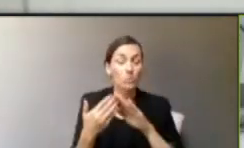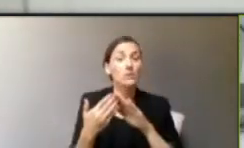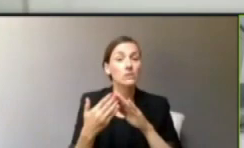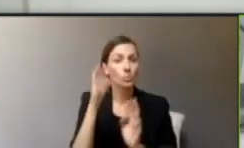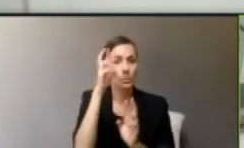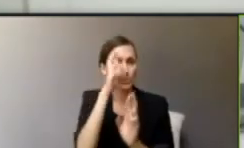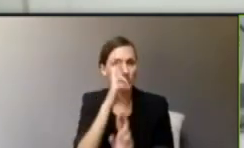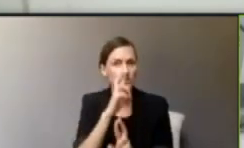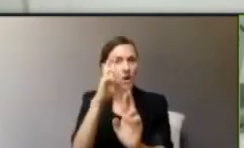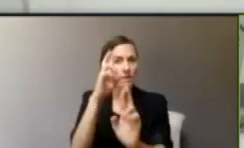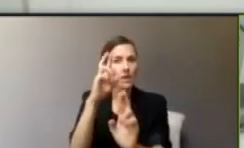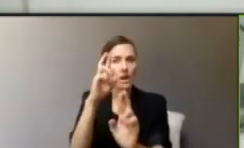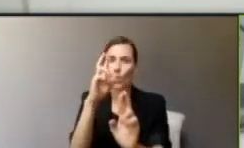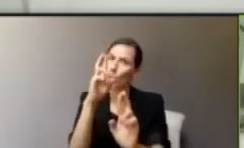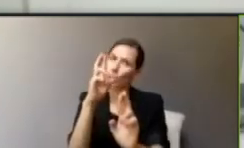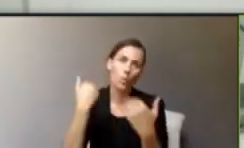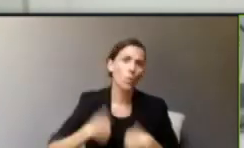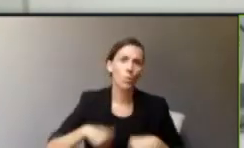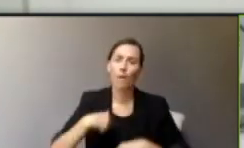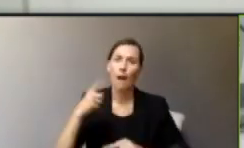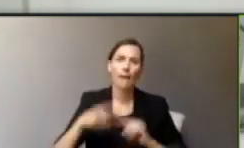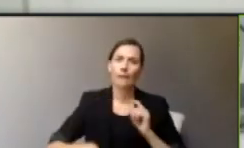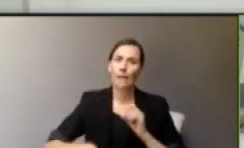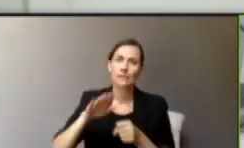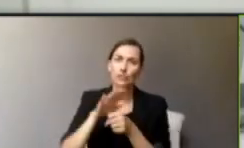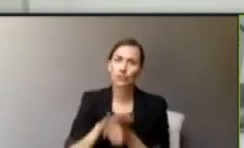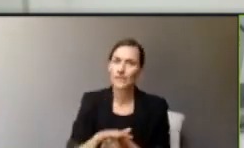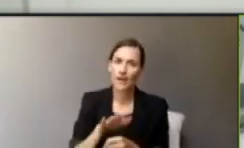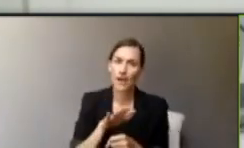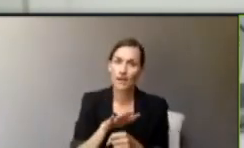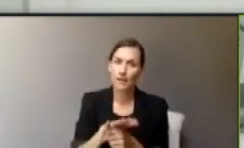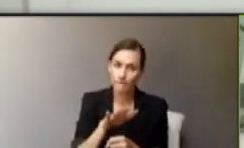way, and I cannot stress that enough,